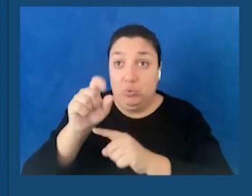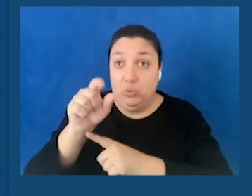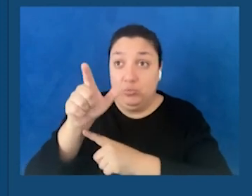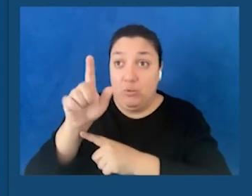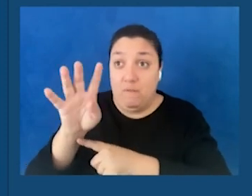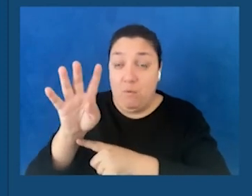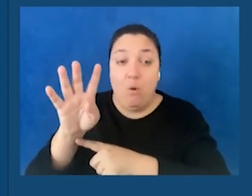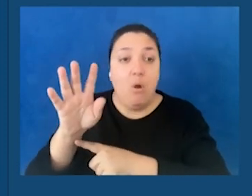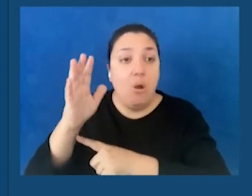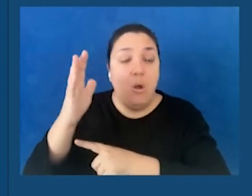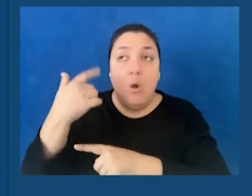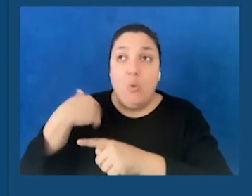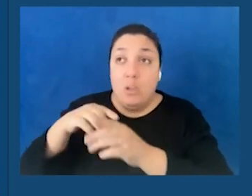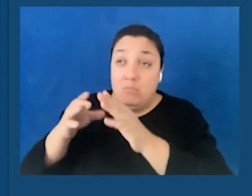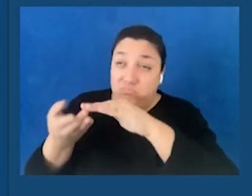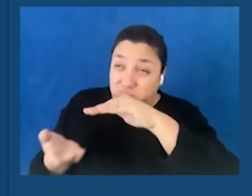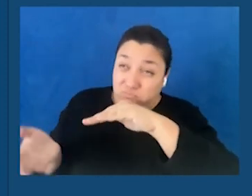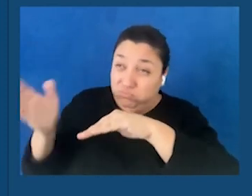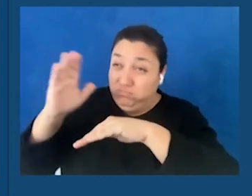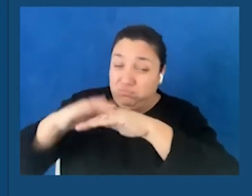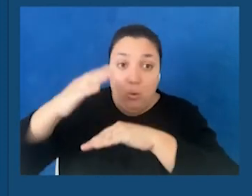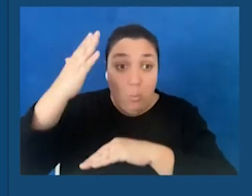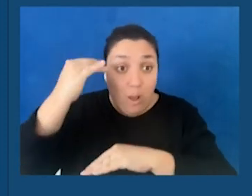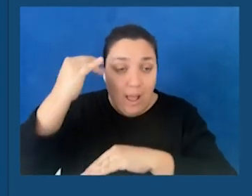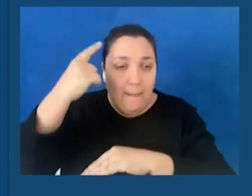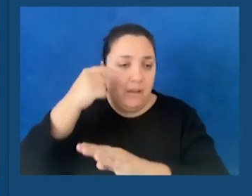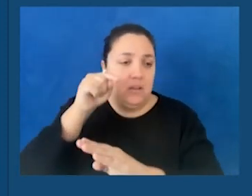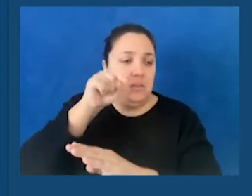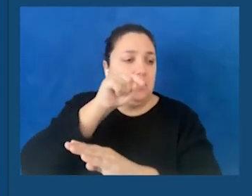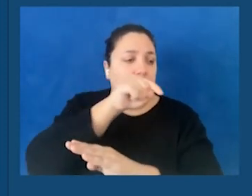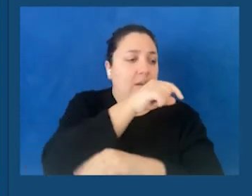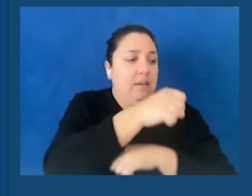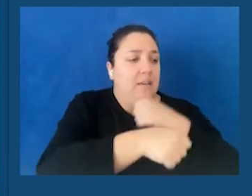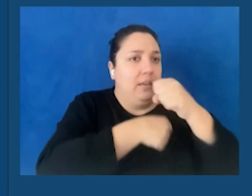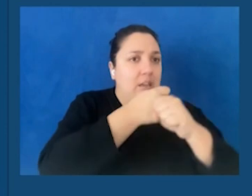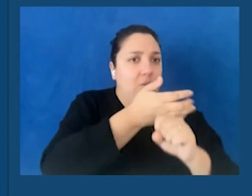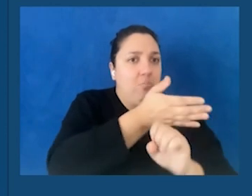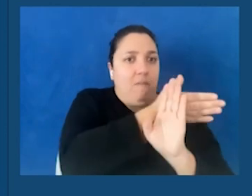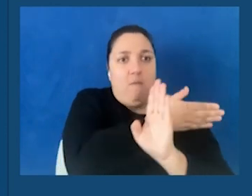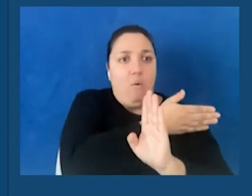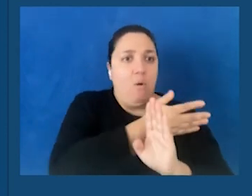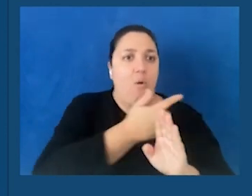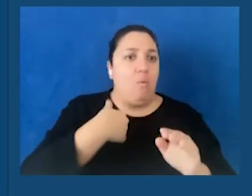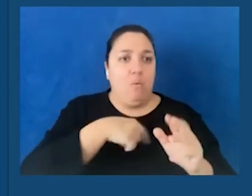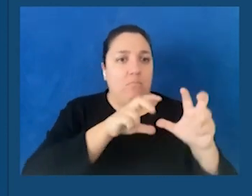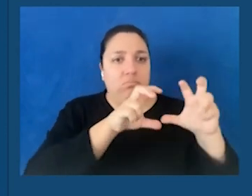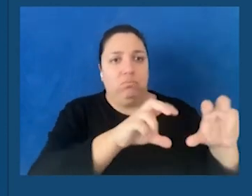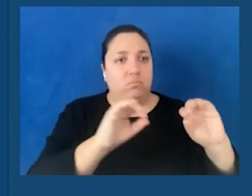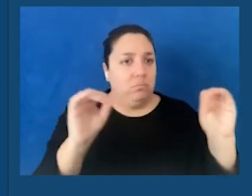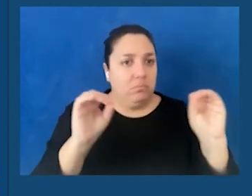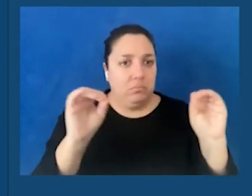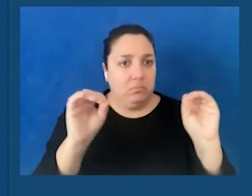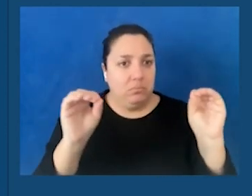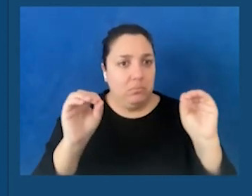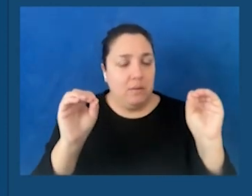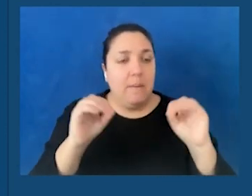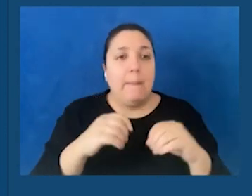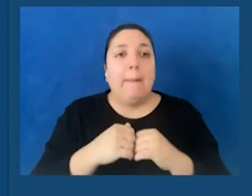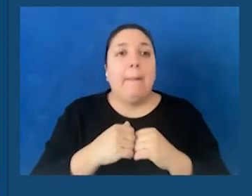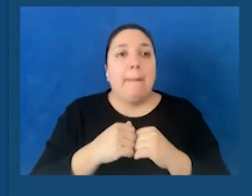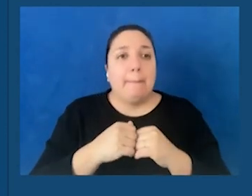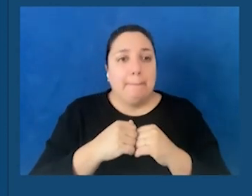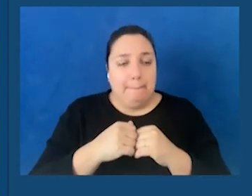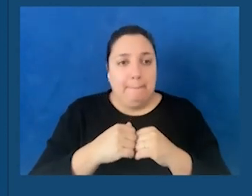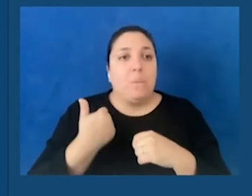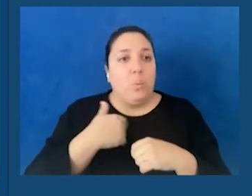for lost time, making up for disinvestment. And we had the resources from the federal government and tax receipts were strong. We were able to make those